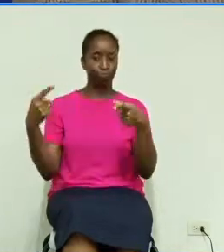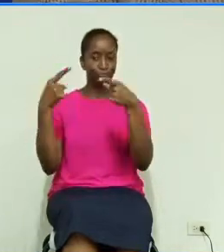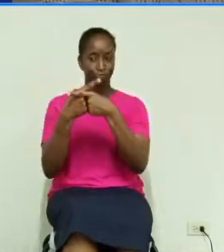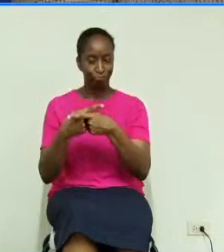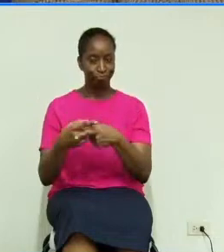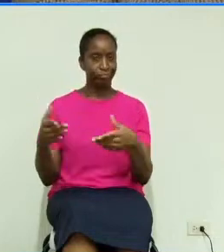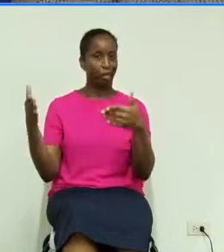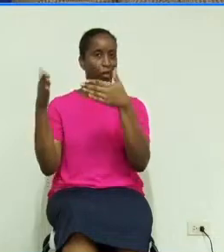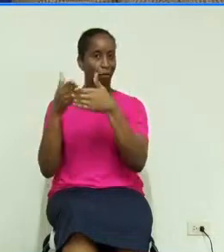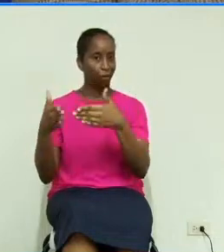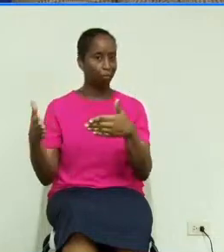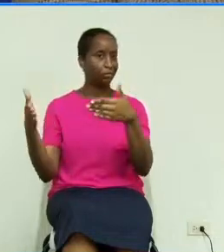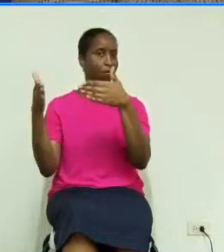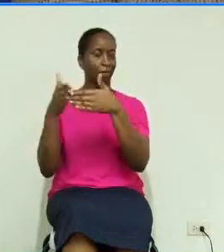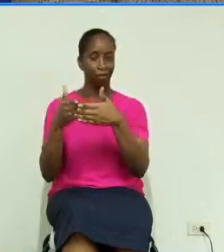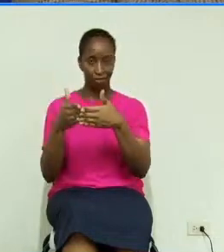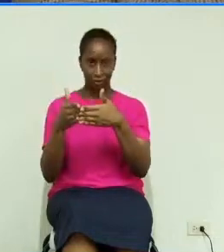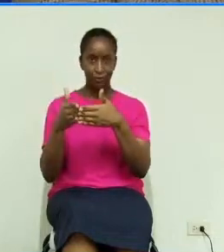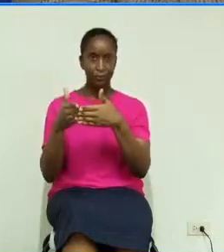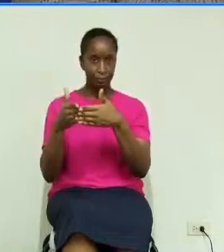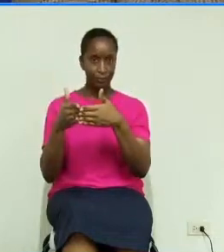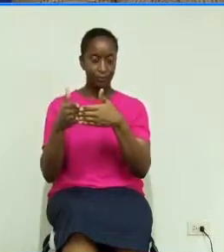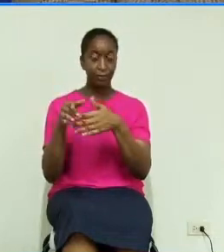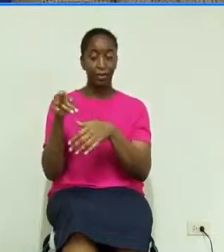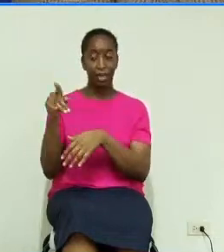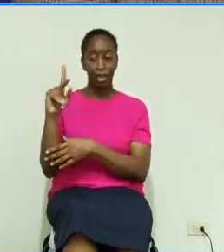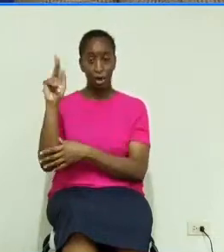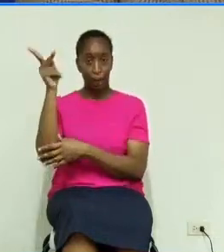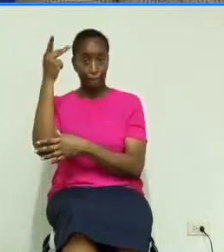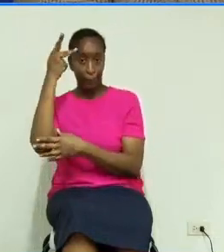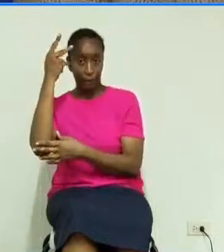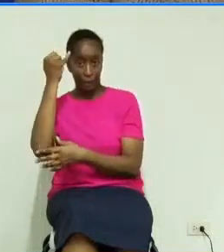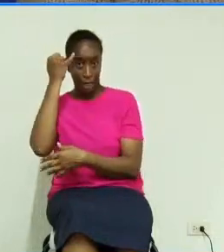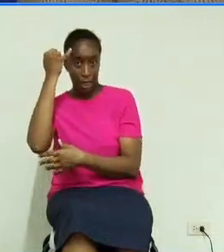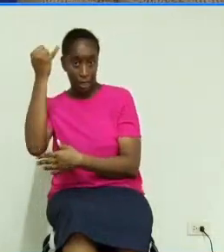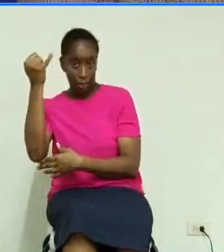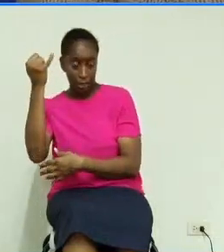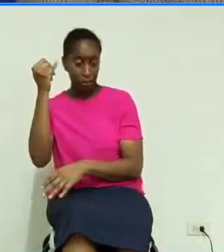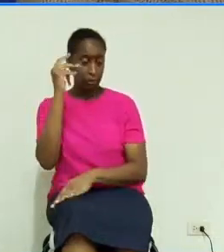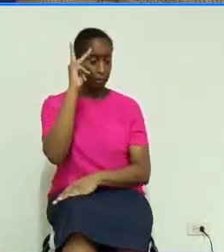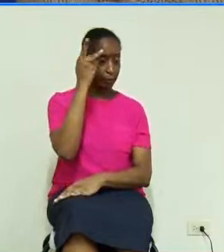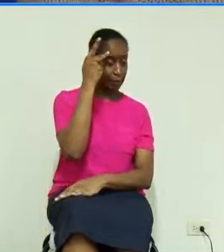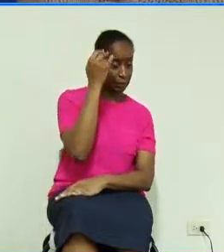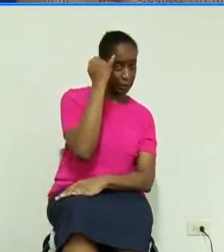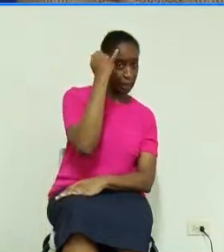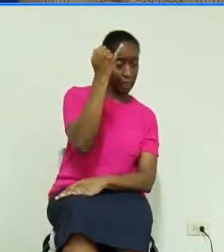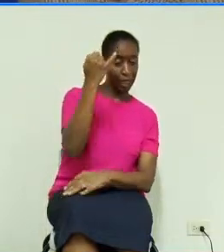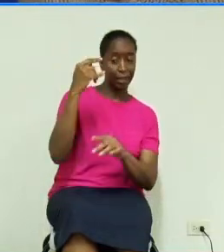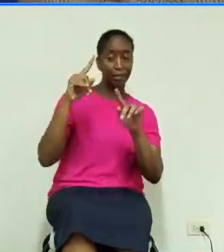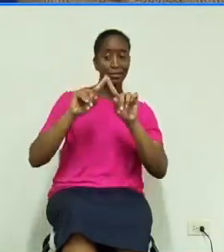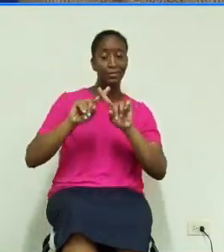not aligned with the same political interests. So that you have a Republican